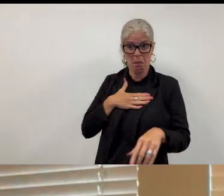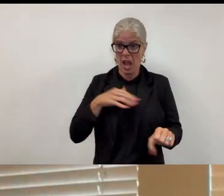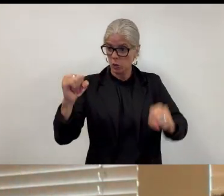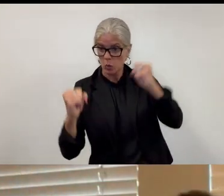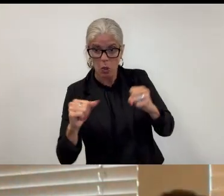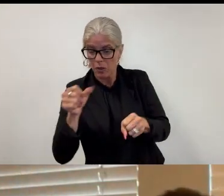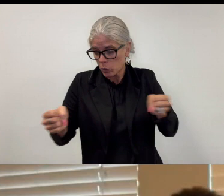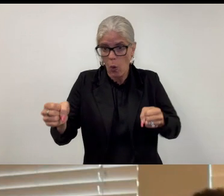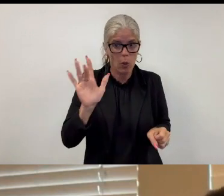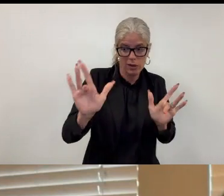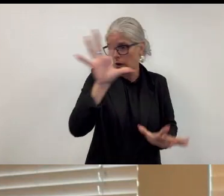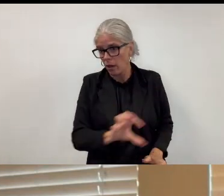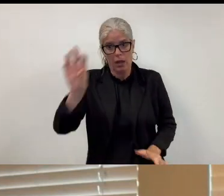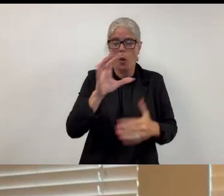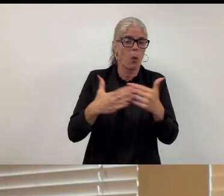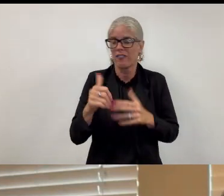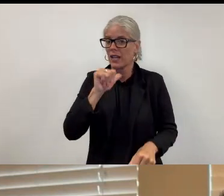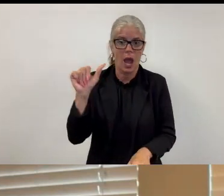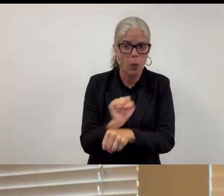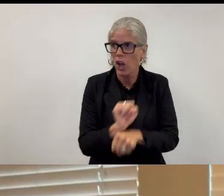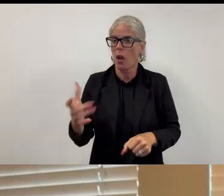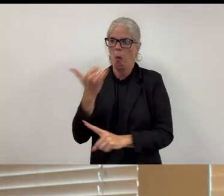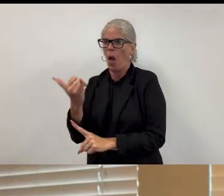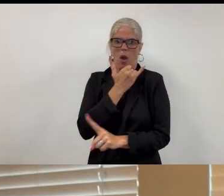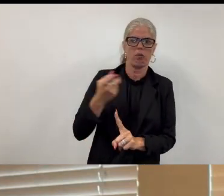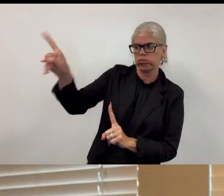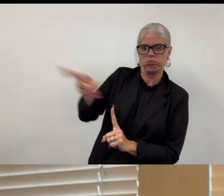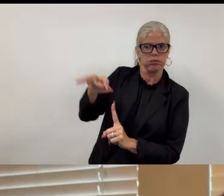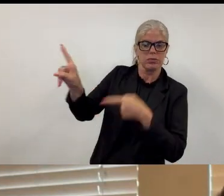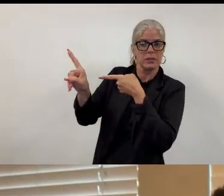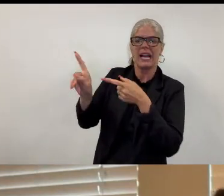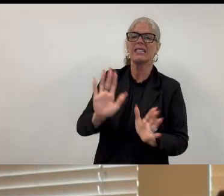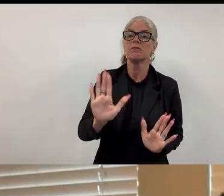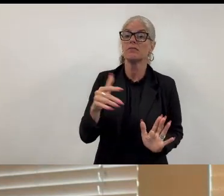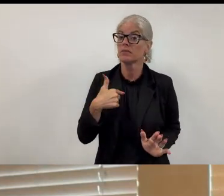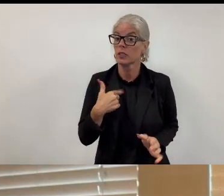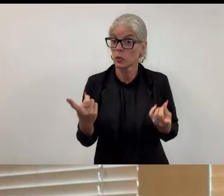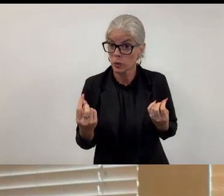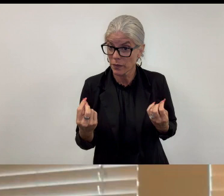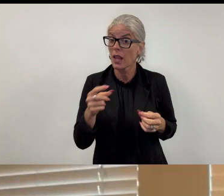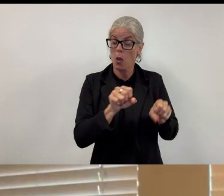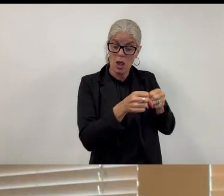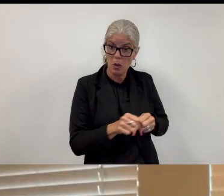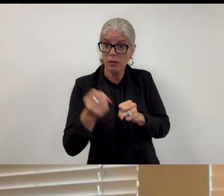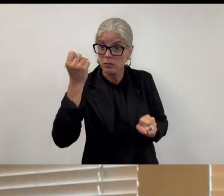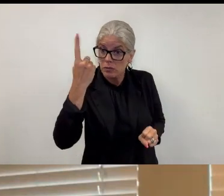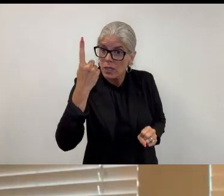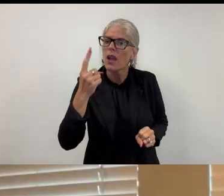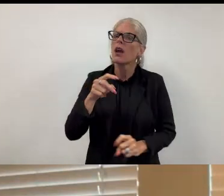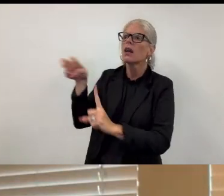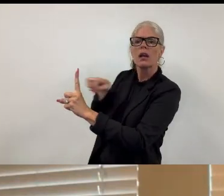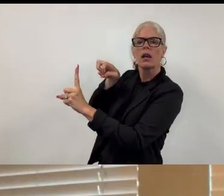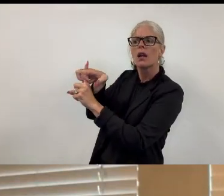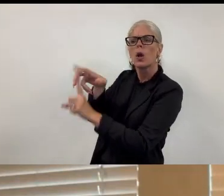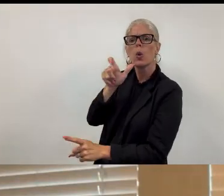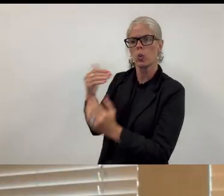up my reservation and my hand controls weren't available when, I had reserved them for. Instead, I will find I'll